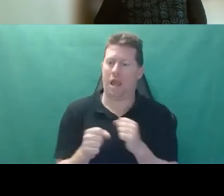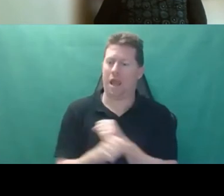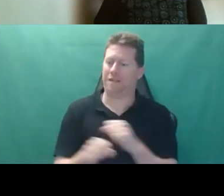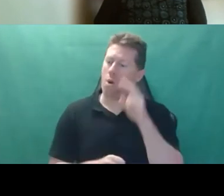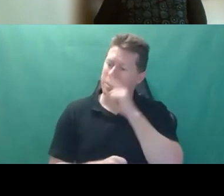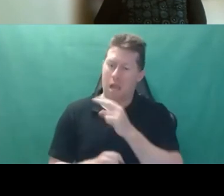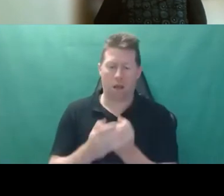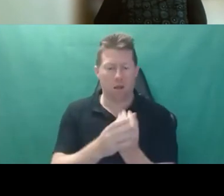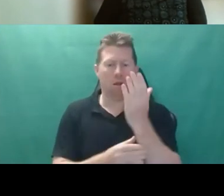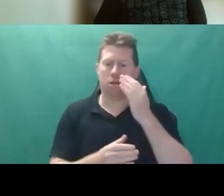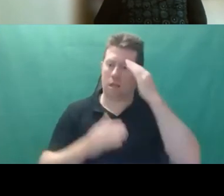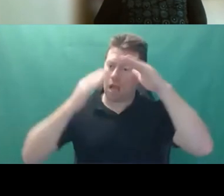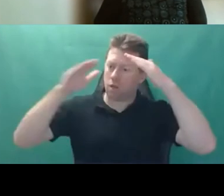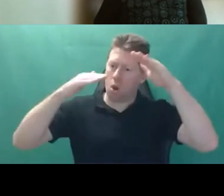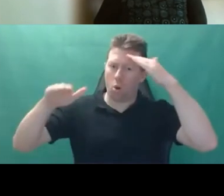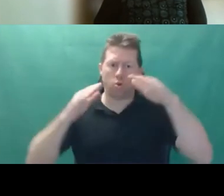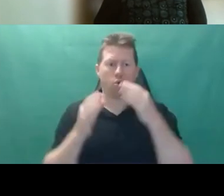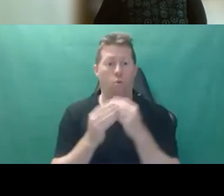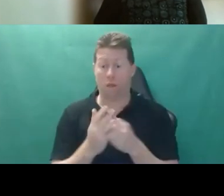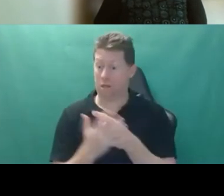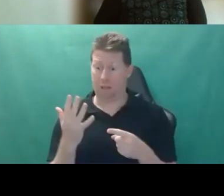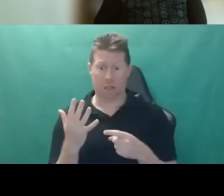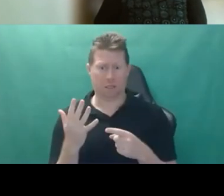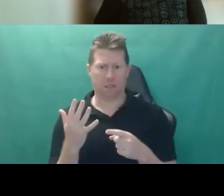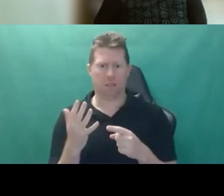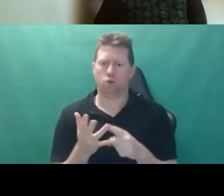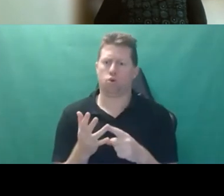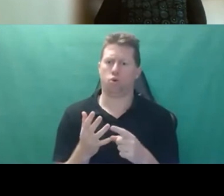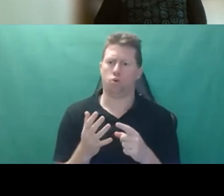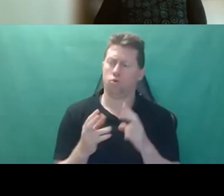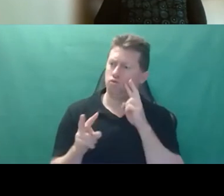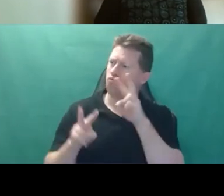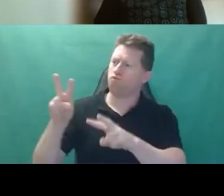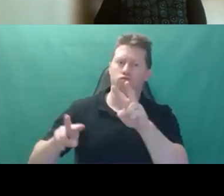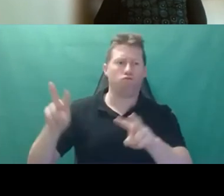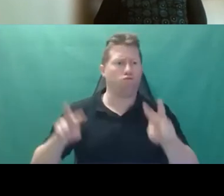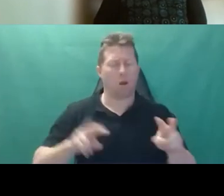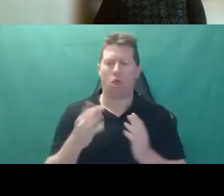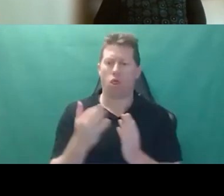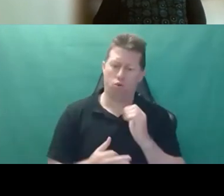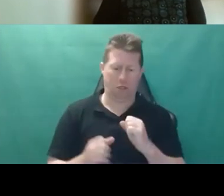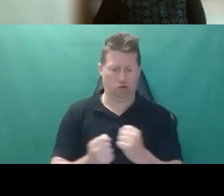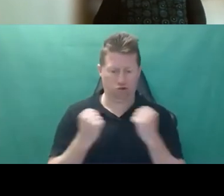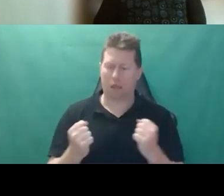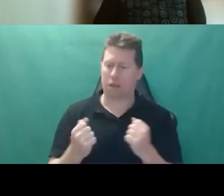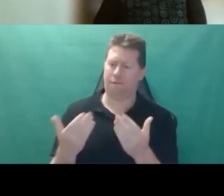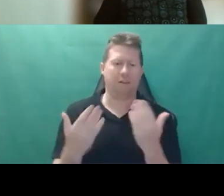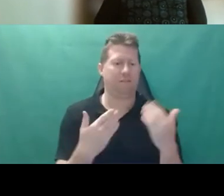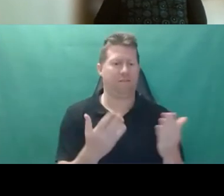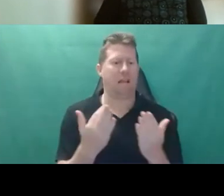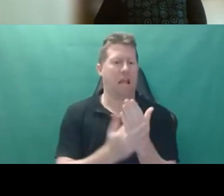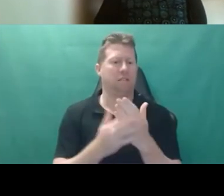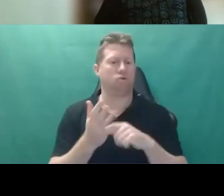emerging adults with, um, disabilities, uh, to look for their strengths and provide them access into the